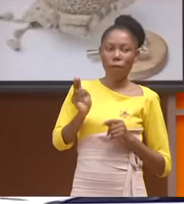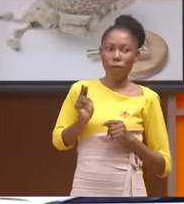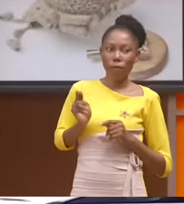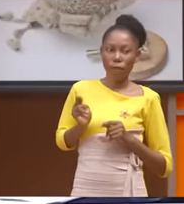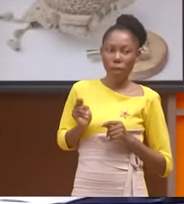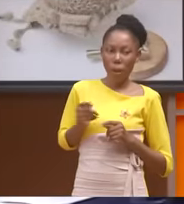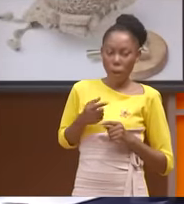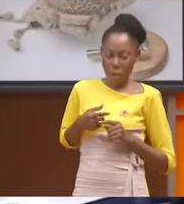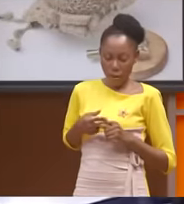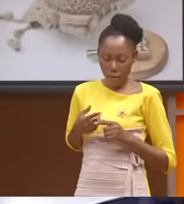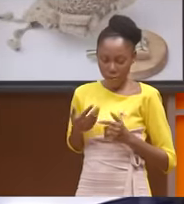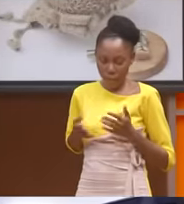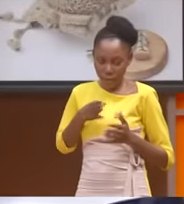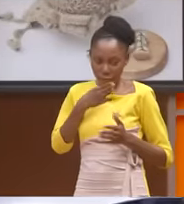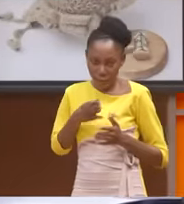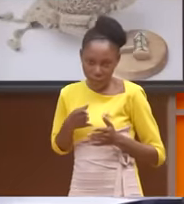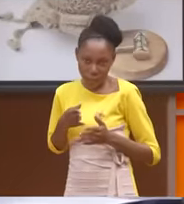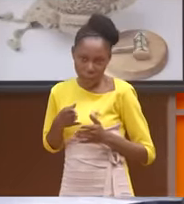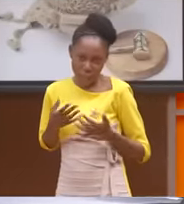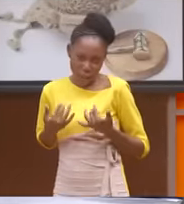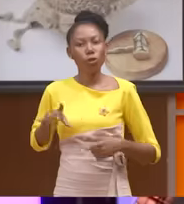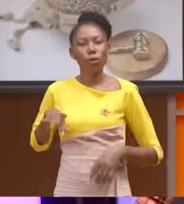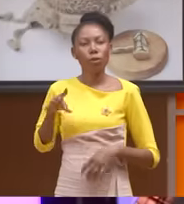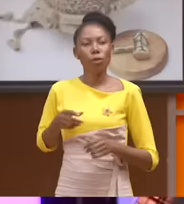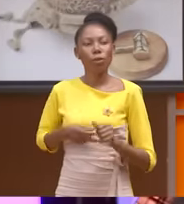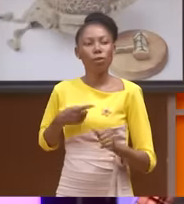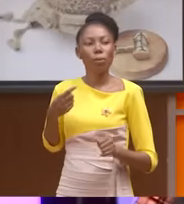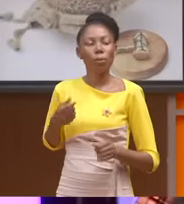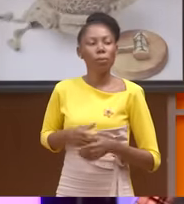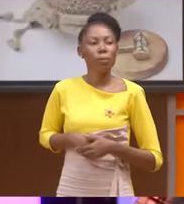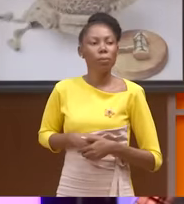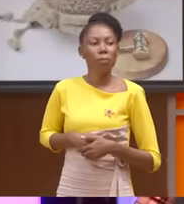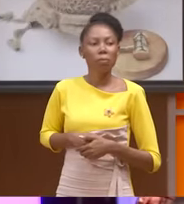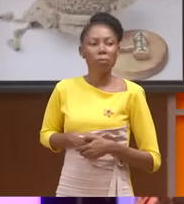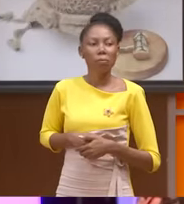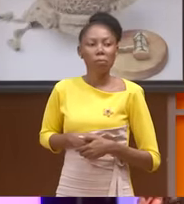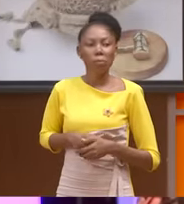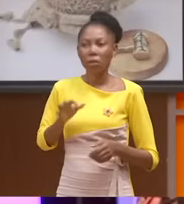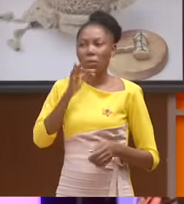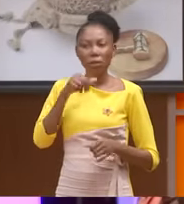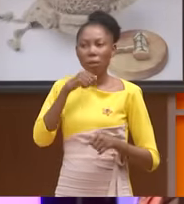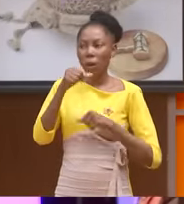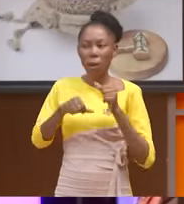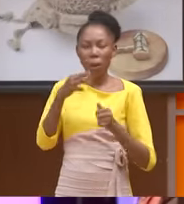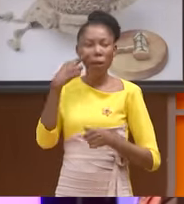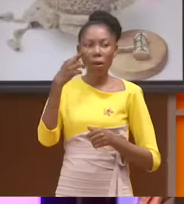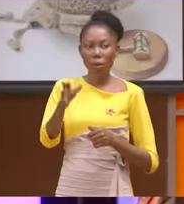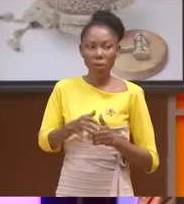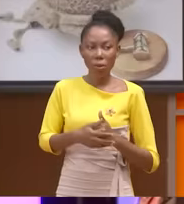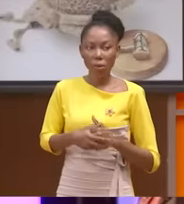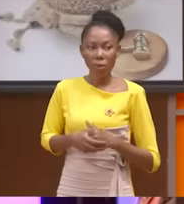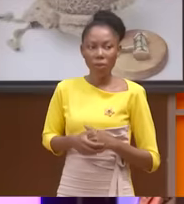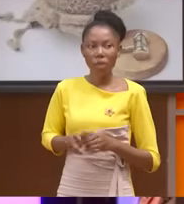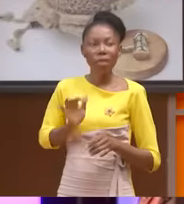But right now what I can provide is 3 naira. Because what we're talking about is not about her. It's not